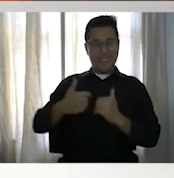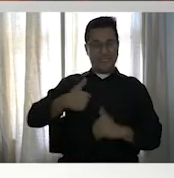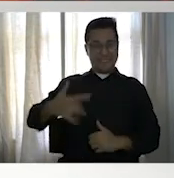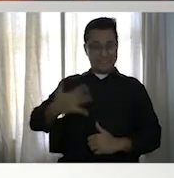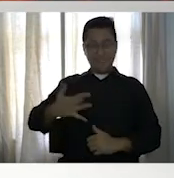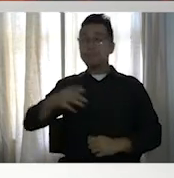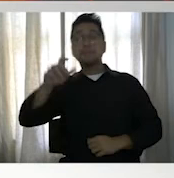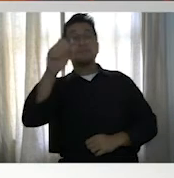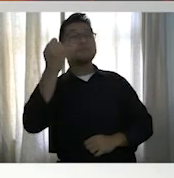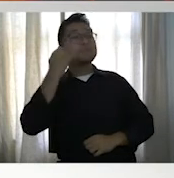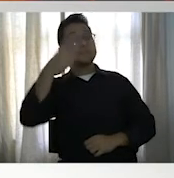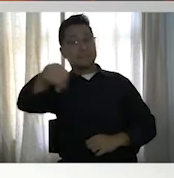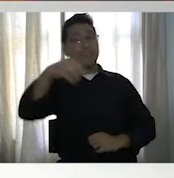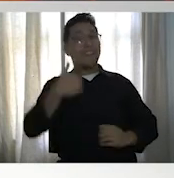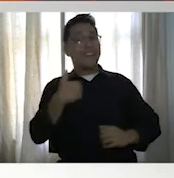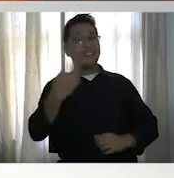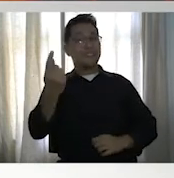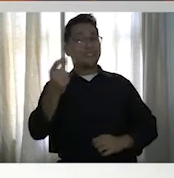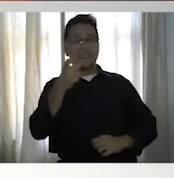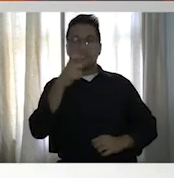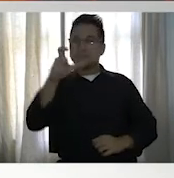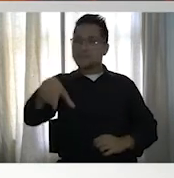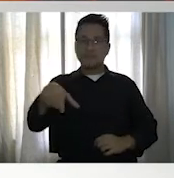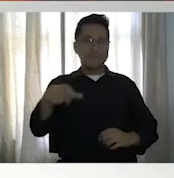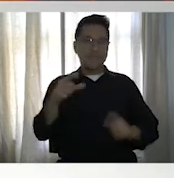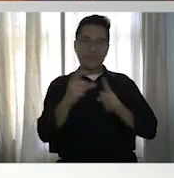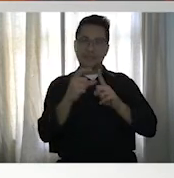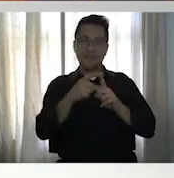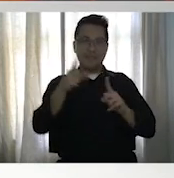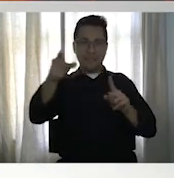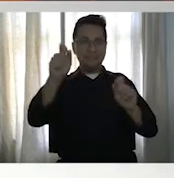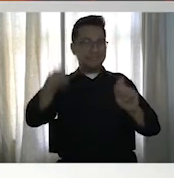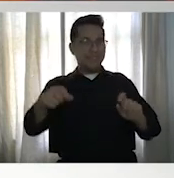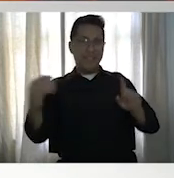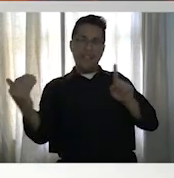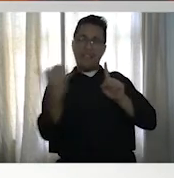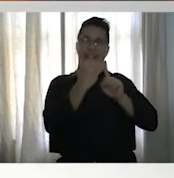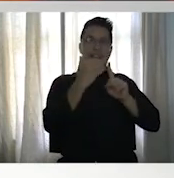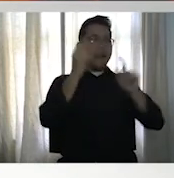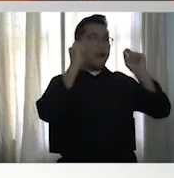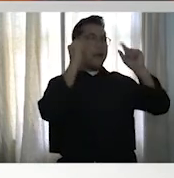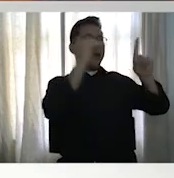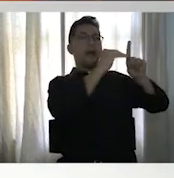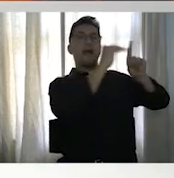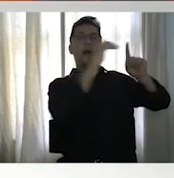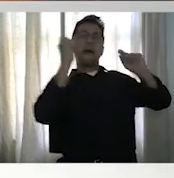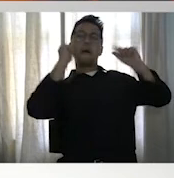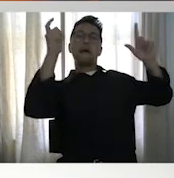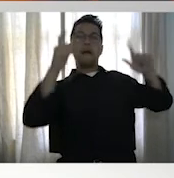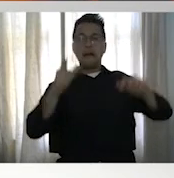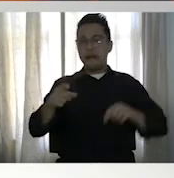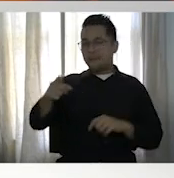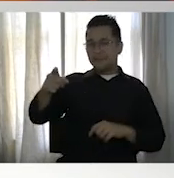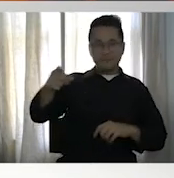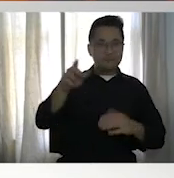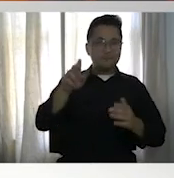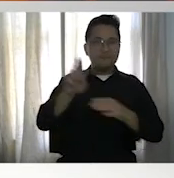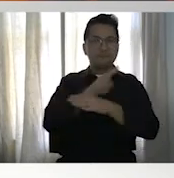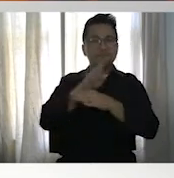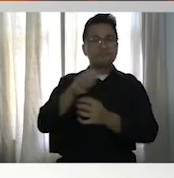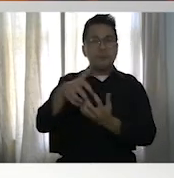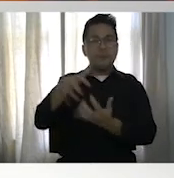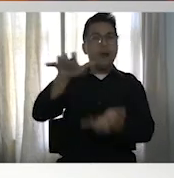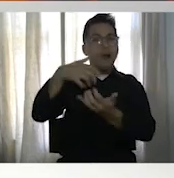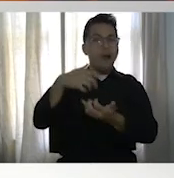If you have a dog, you know you don't need words, right? They can wake you up. They can, they use their bark, but they